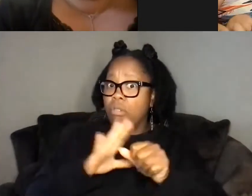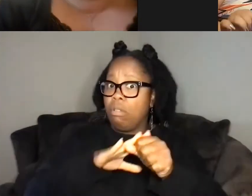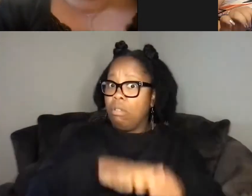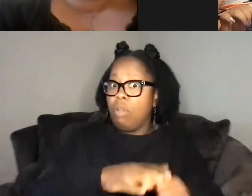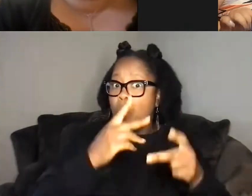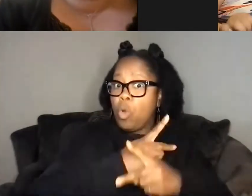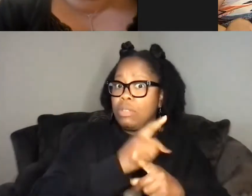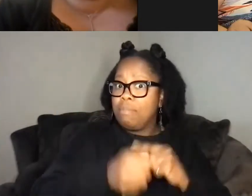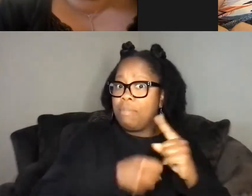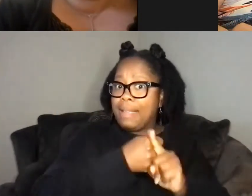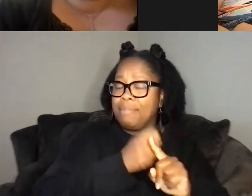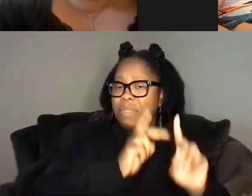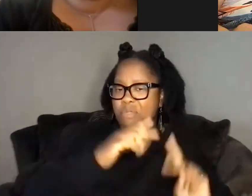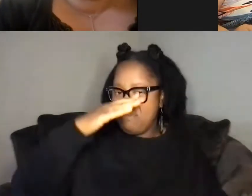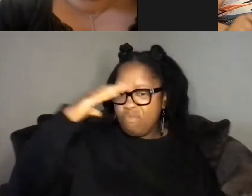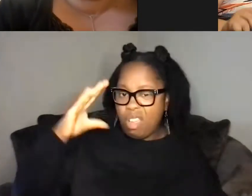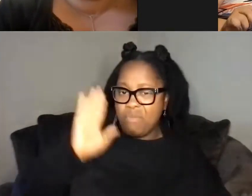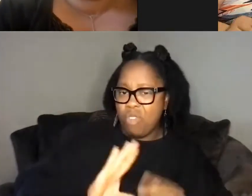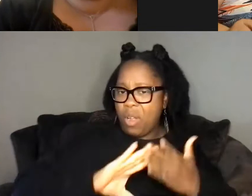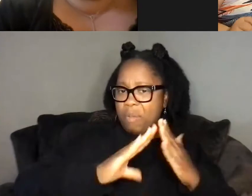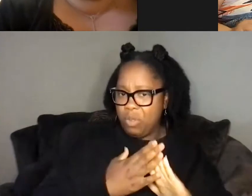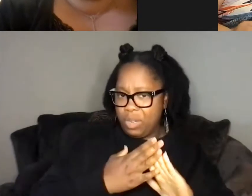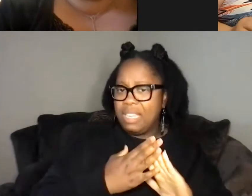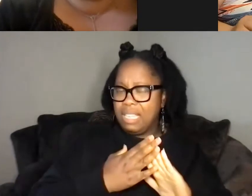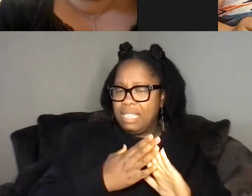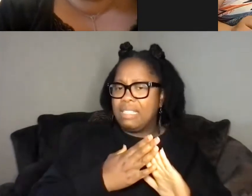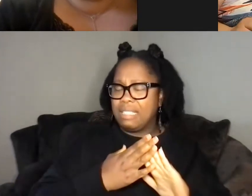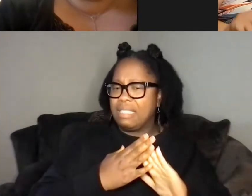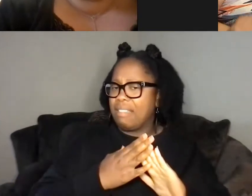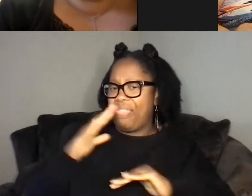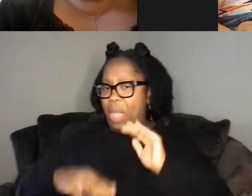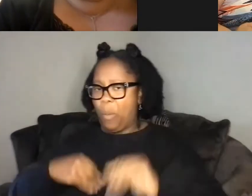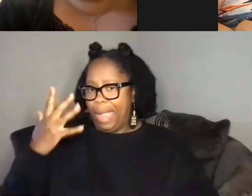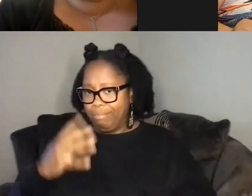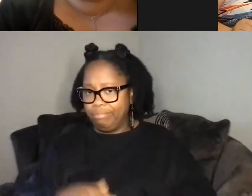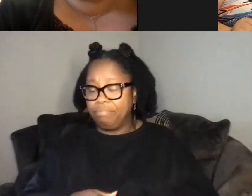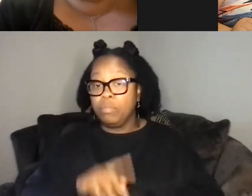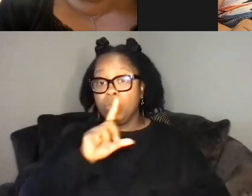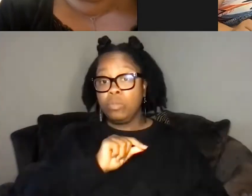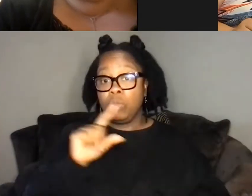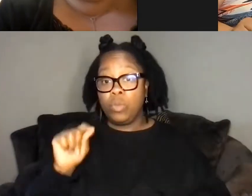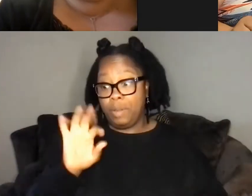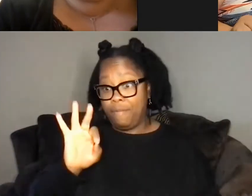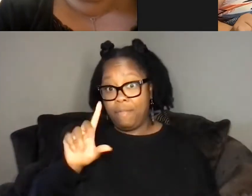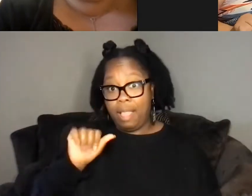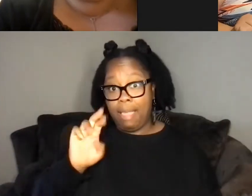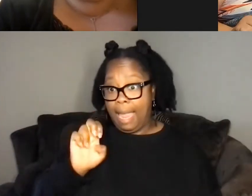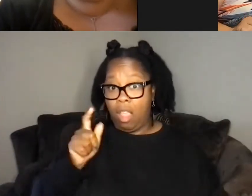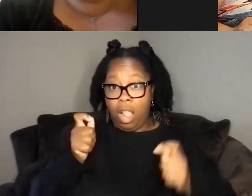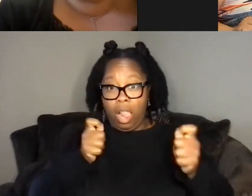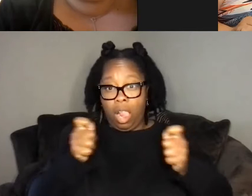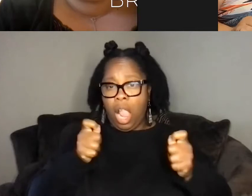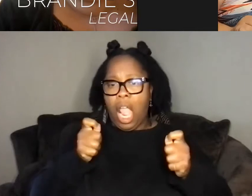in Black and Brown communities. In 2020, Sandra handed the reins of FLAIR over to